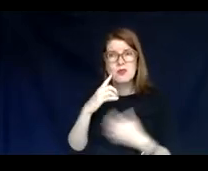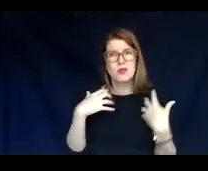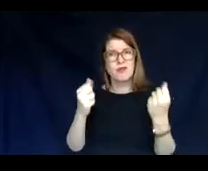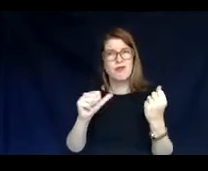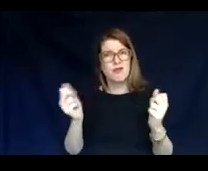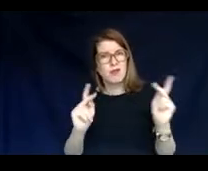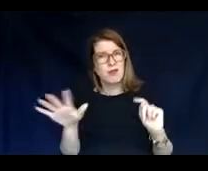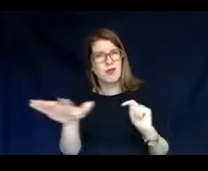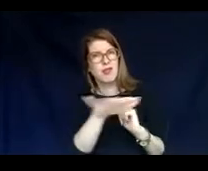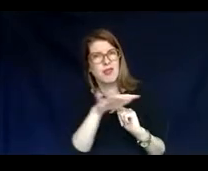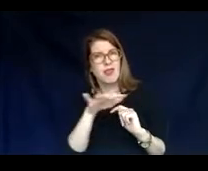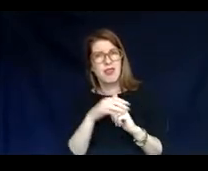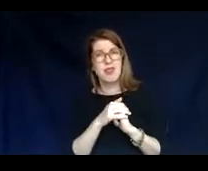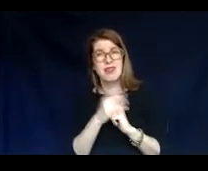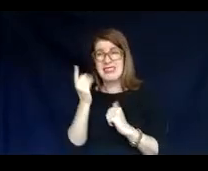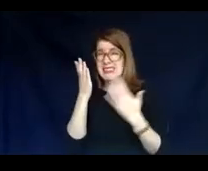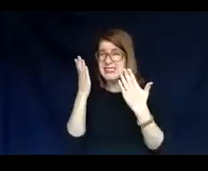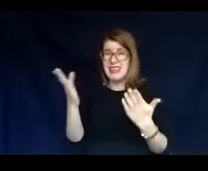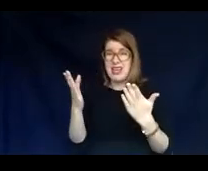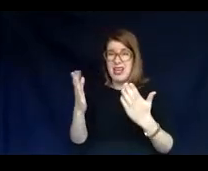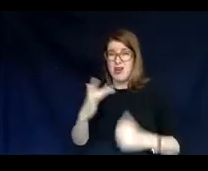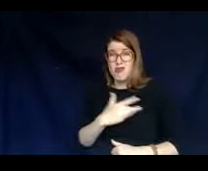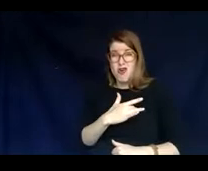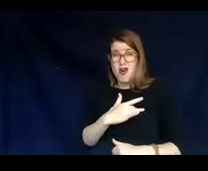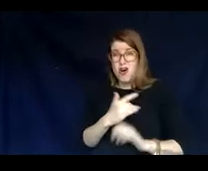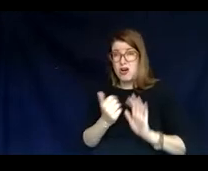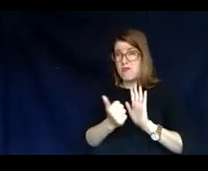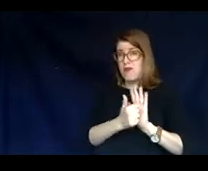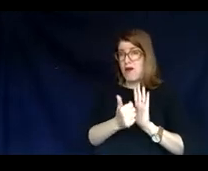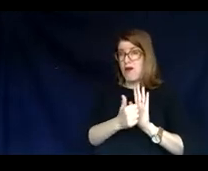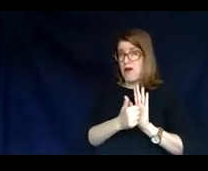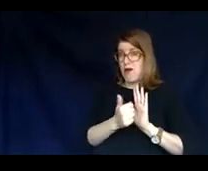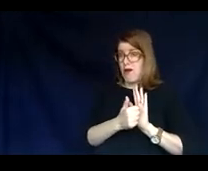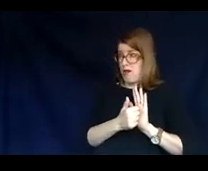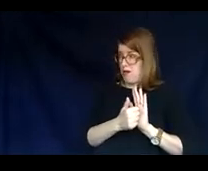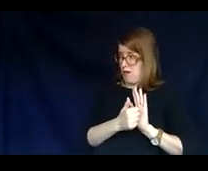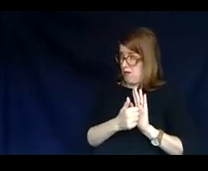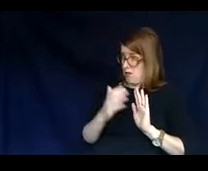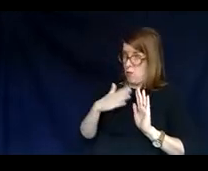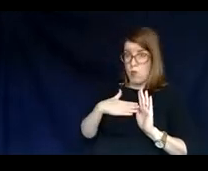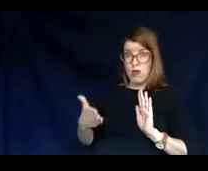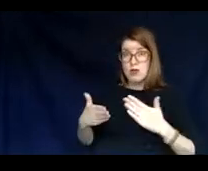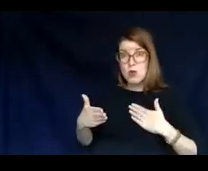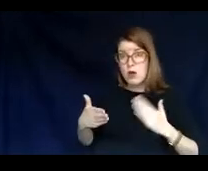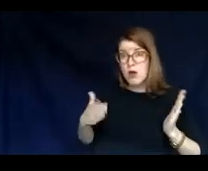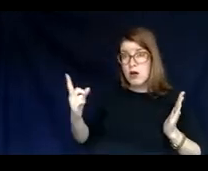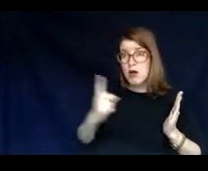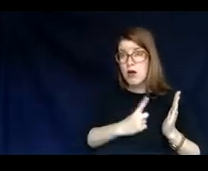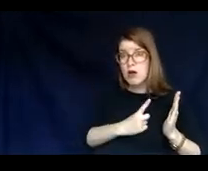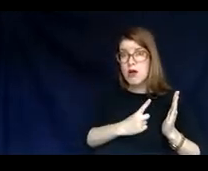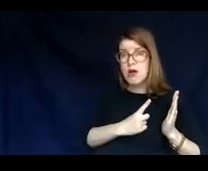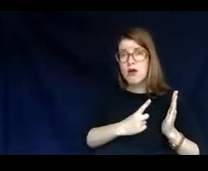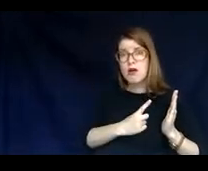He is there at the door of your heart knocking. Will you let him in? You let him in if you've never let him in at